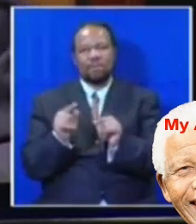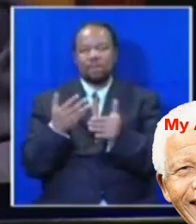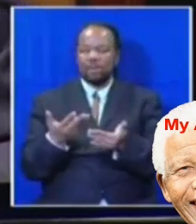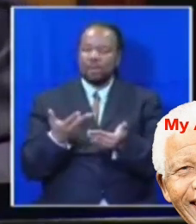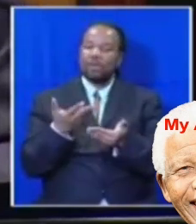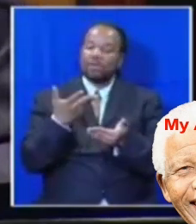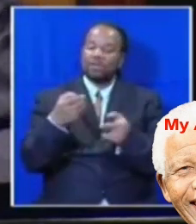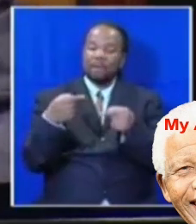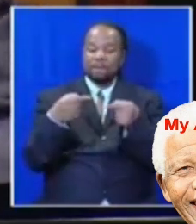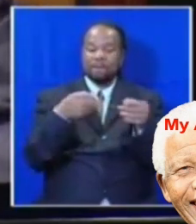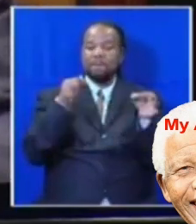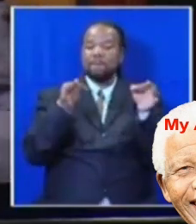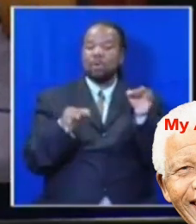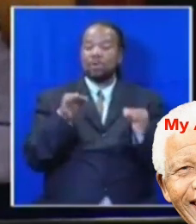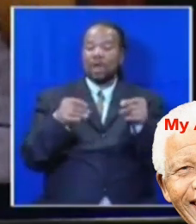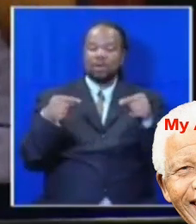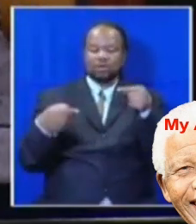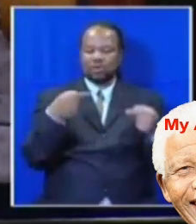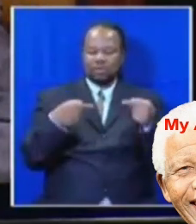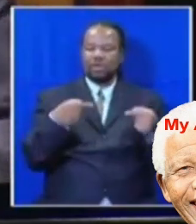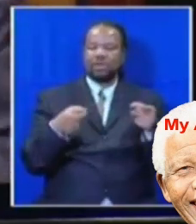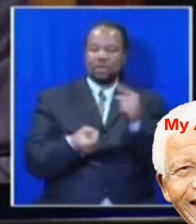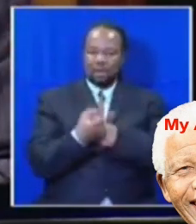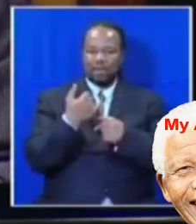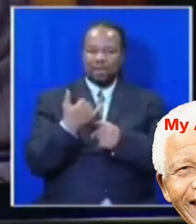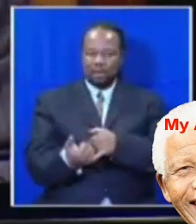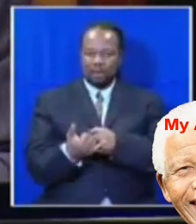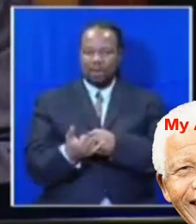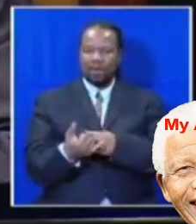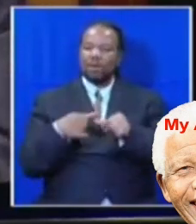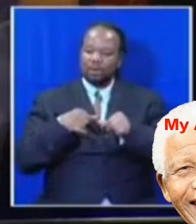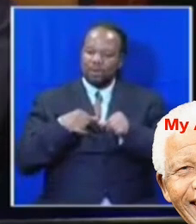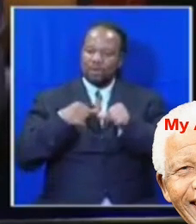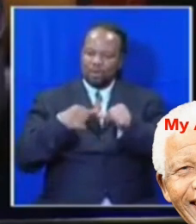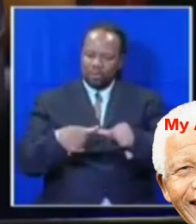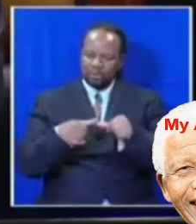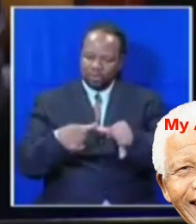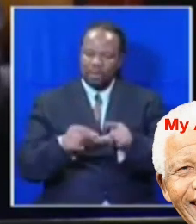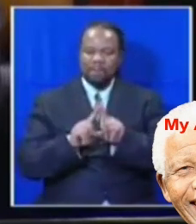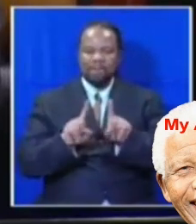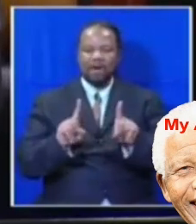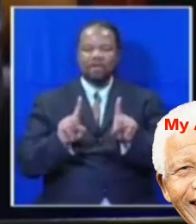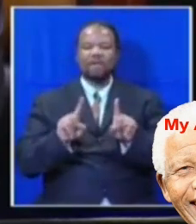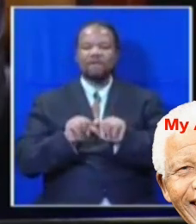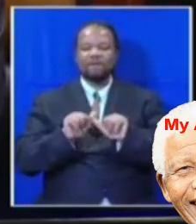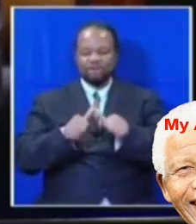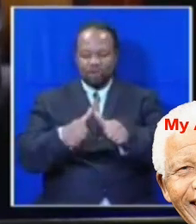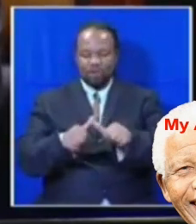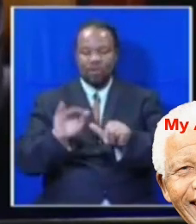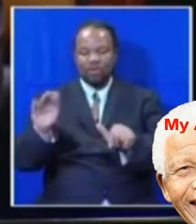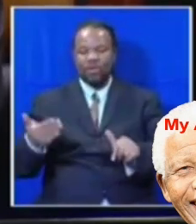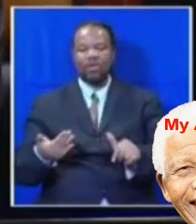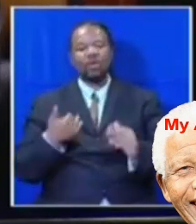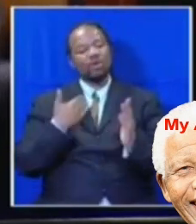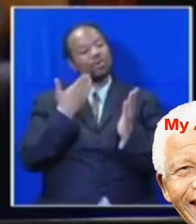political debate that is taking place here in the House, and I will allow the debate to continue within the ambit of the resolution as is there.